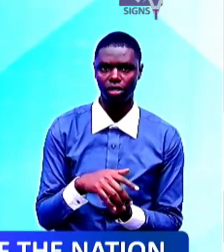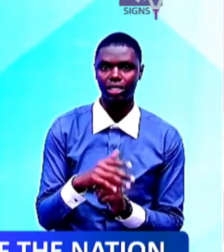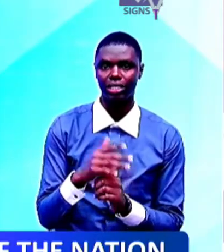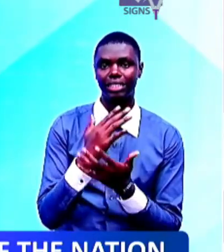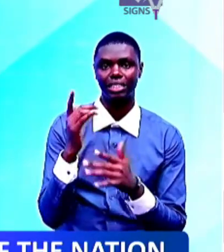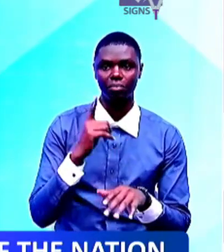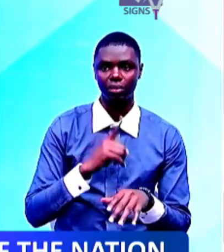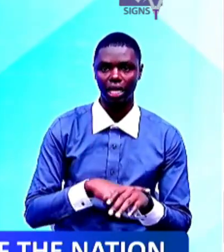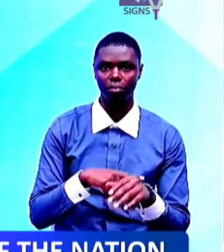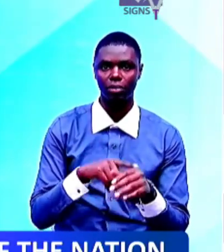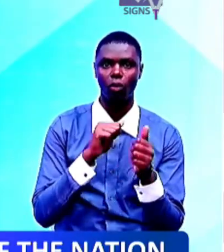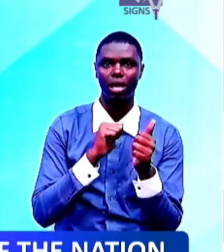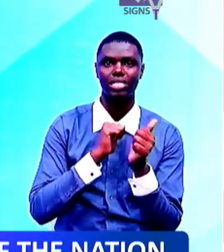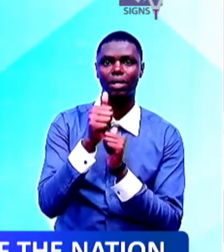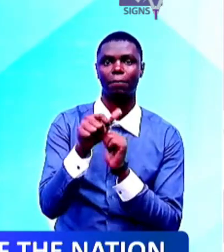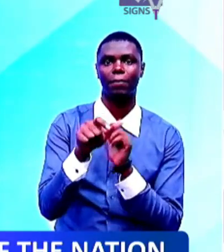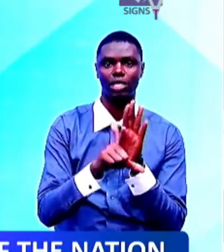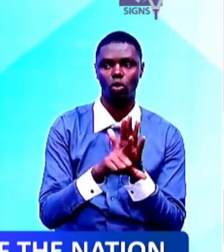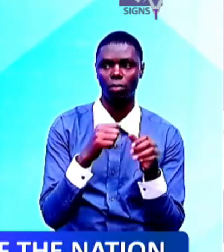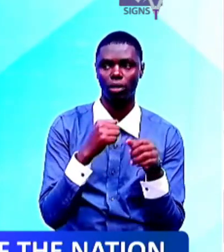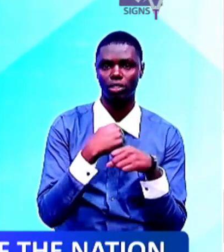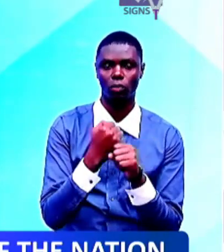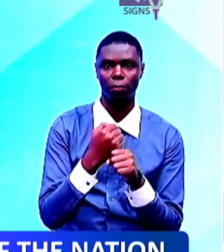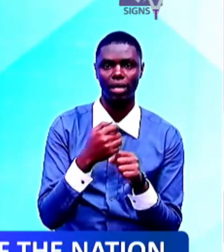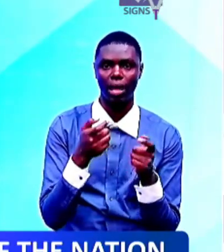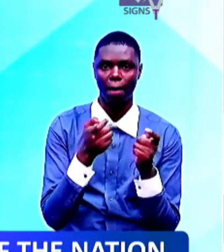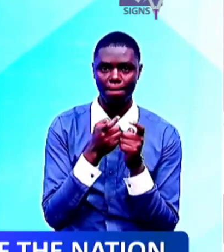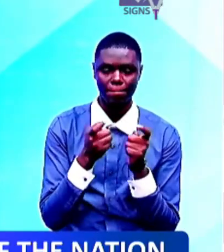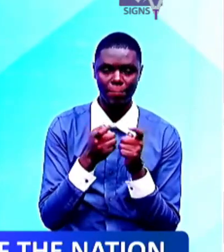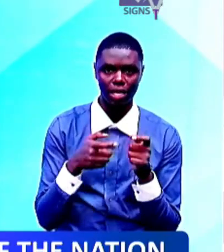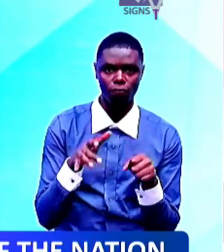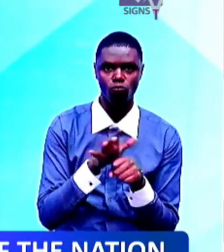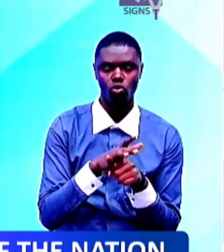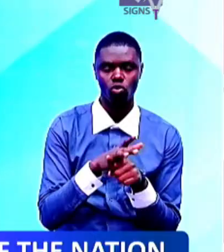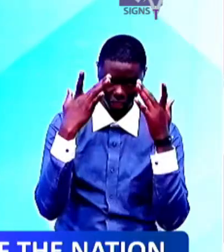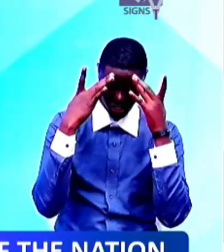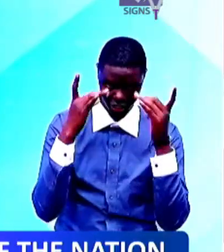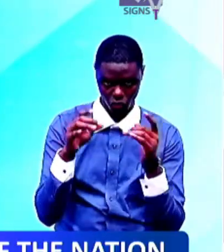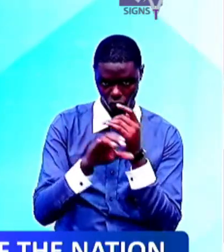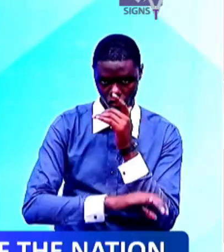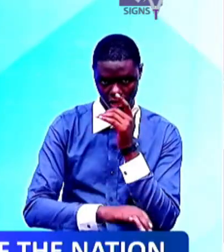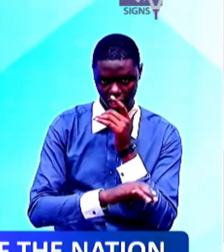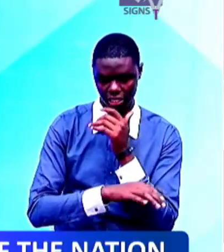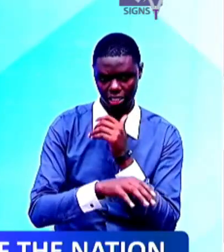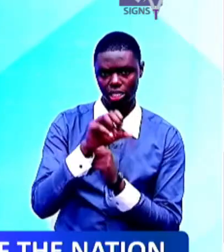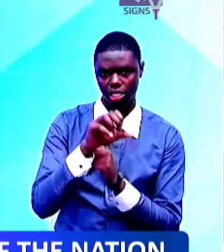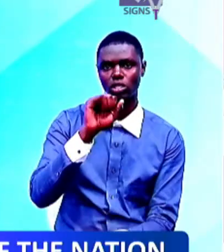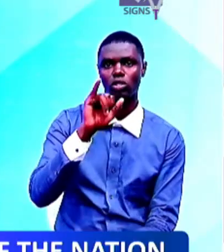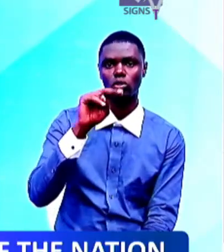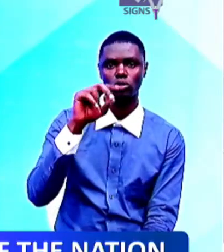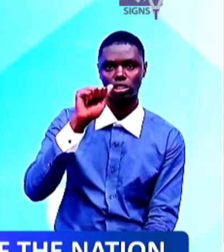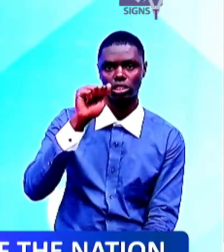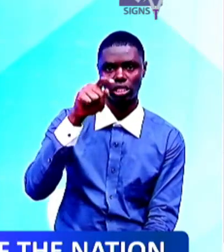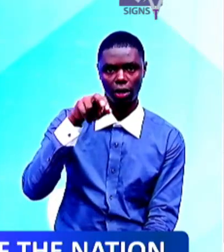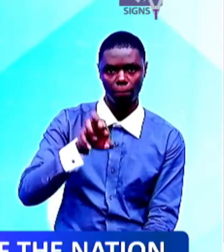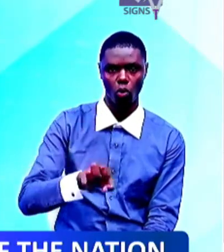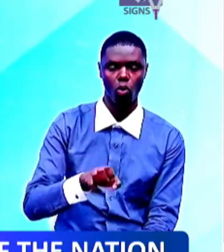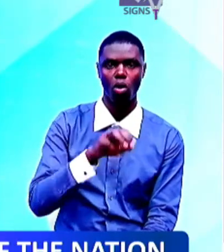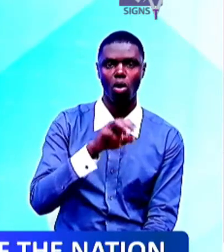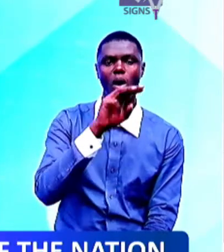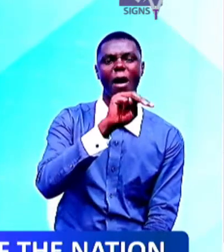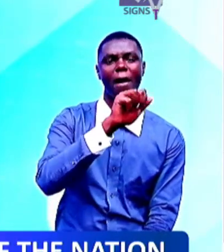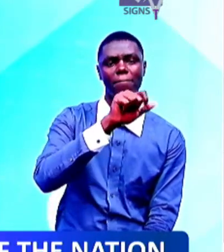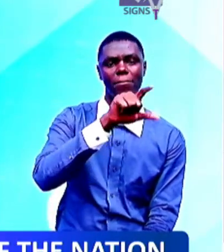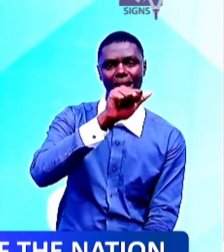Sometimes they would surpass the law, but to make painful decisions for the country. And therefore, Singapore, Malaysia, even